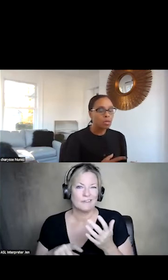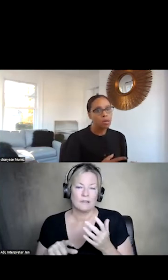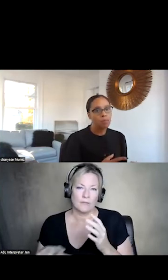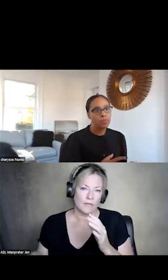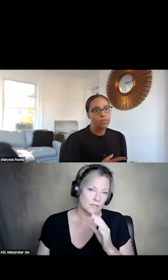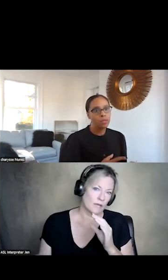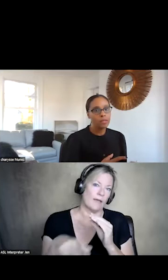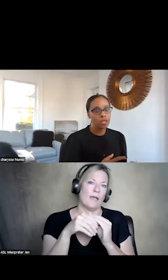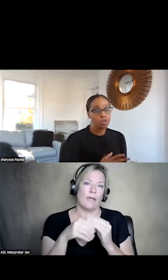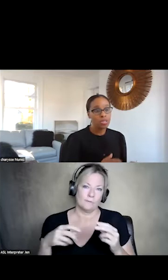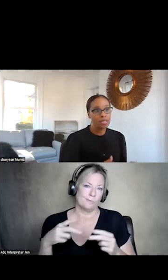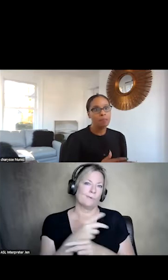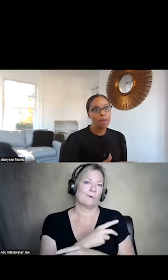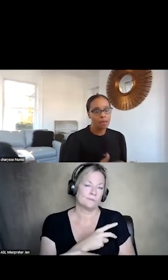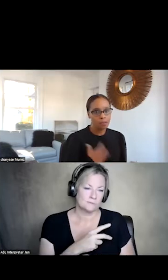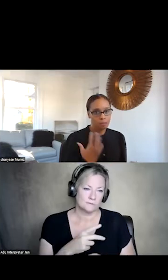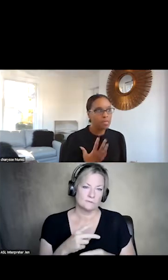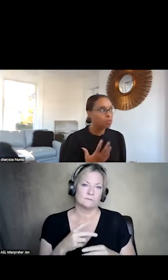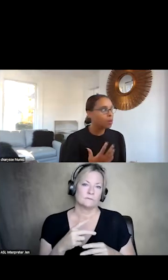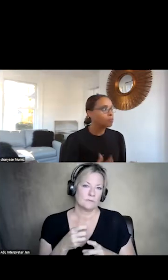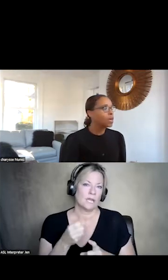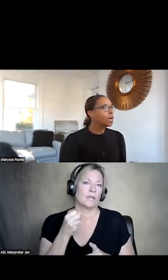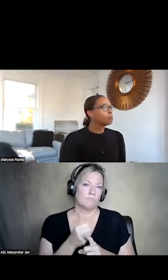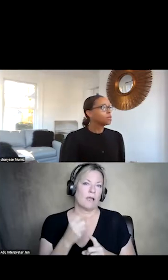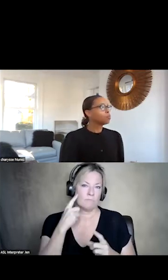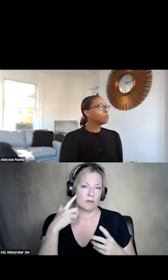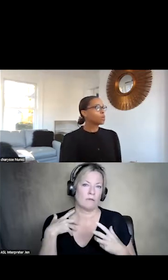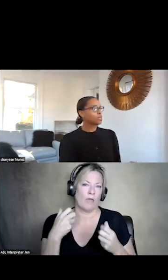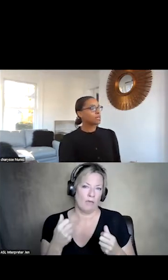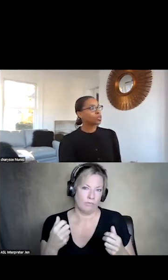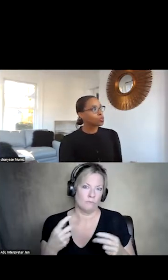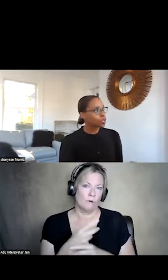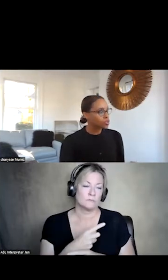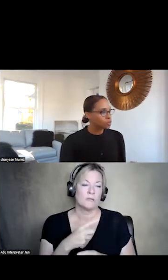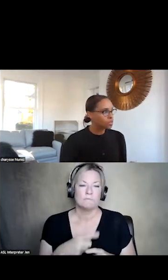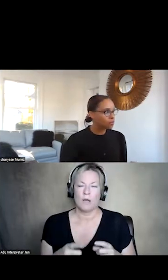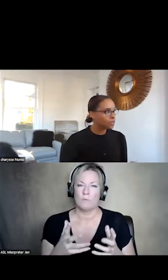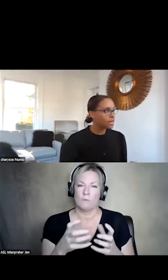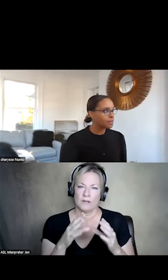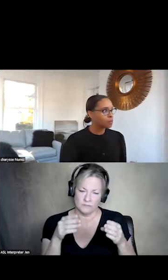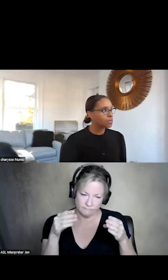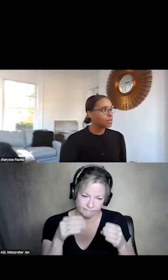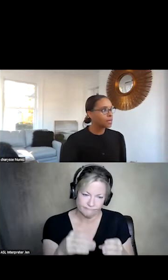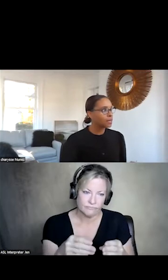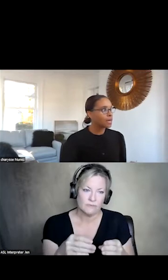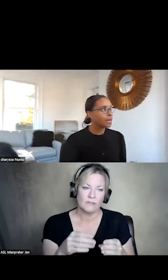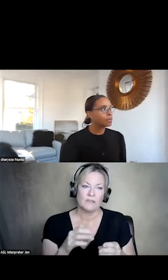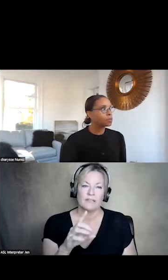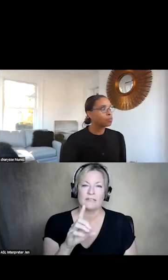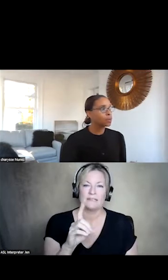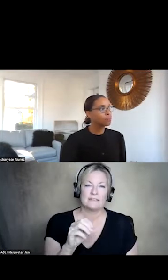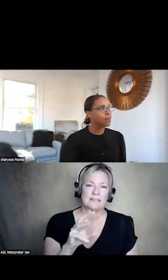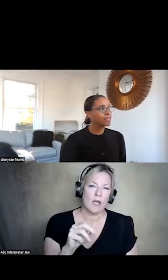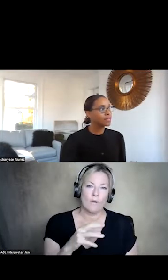compound the issues and impact mental health. But we wanted to take a closer look specifically at down and dug in.